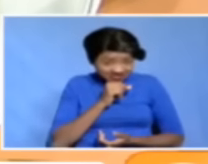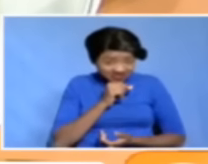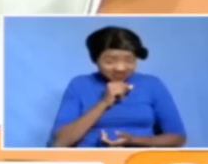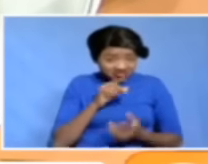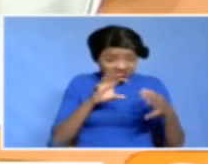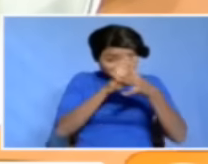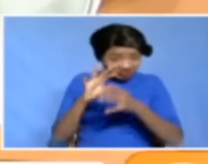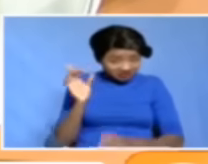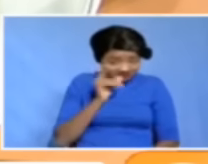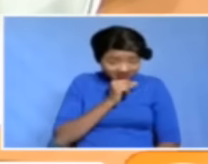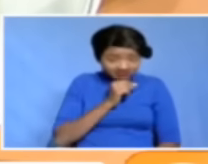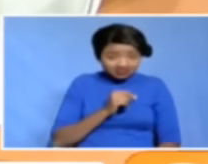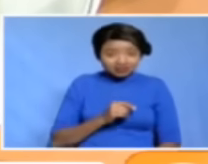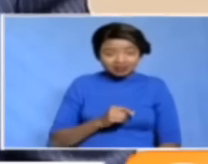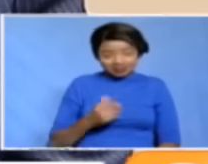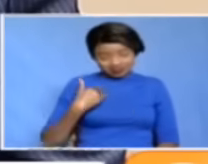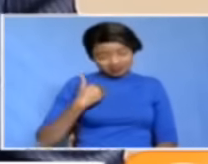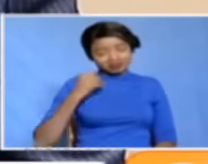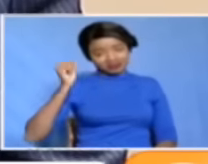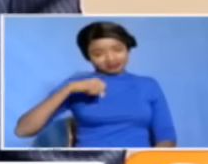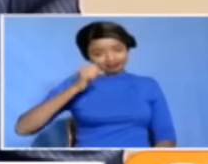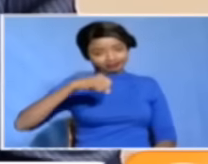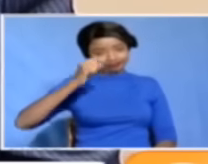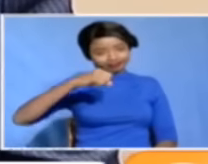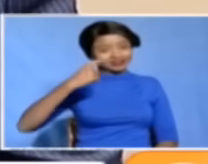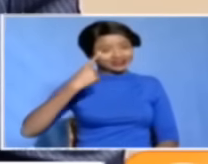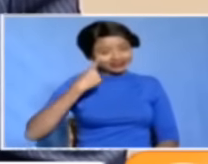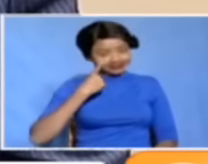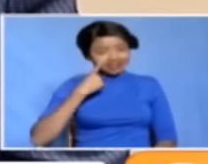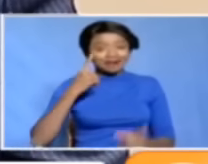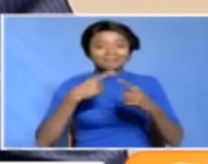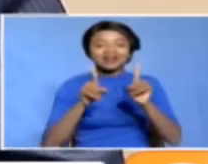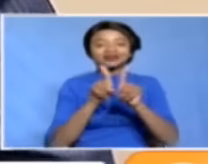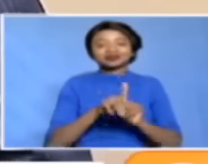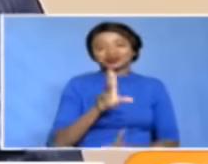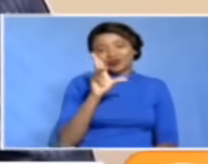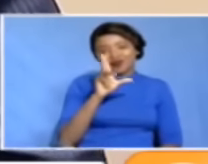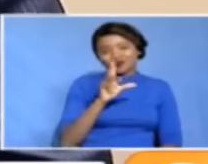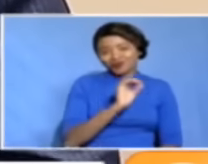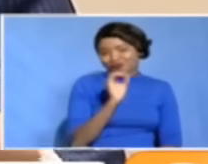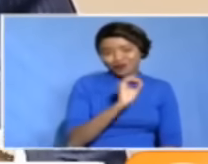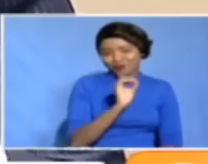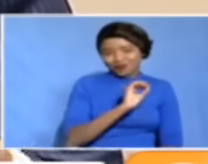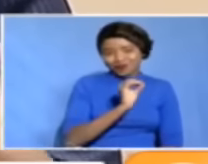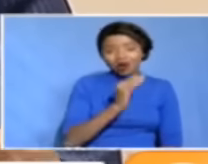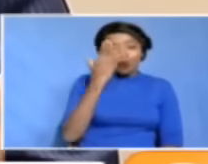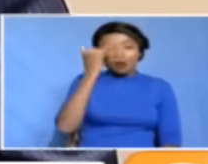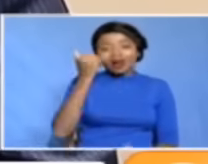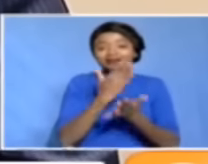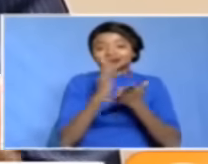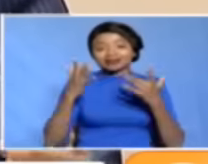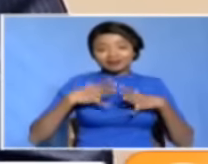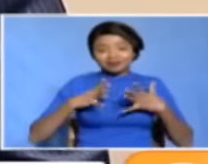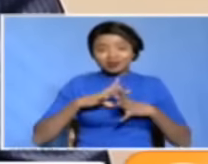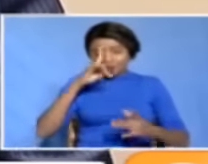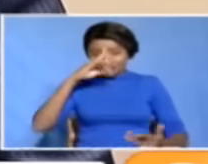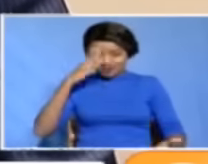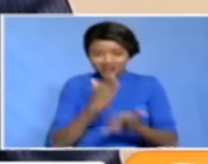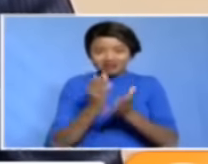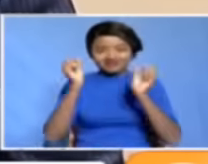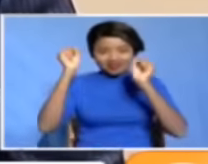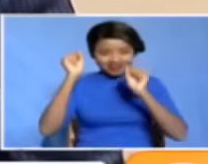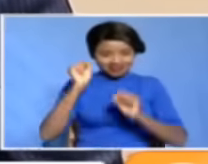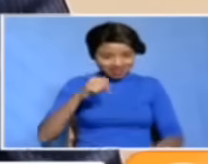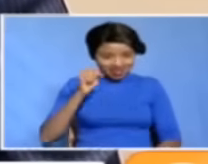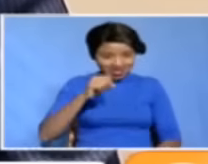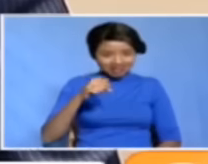handshake. From where I stand, yes and no. Why? Because there are people who believe, yes, temperatures